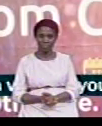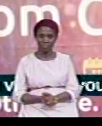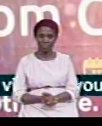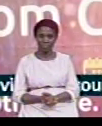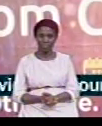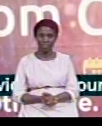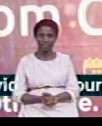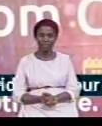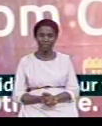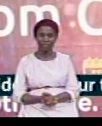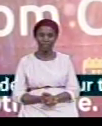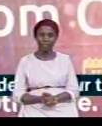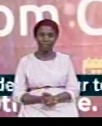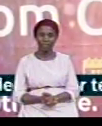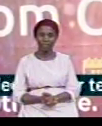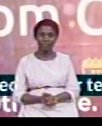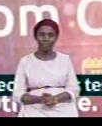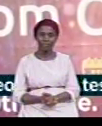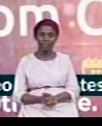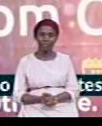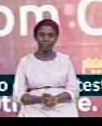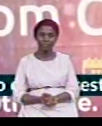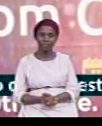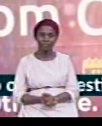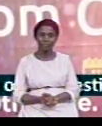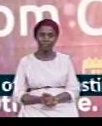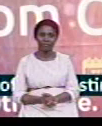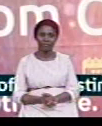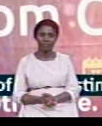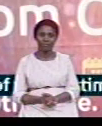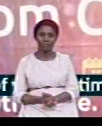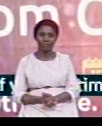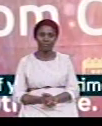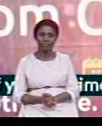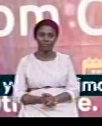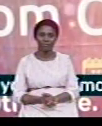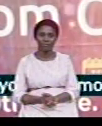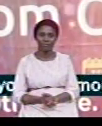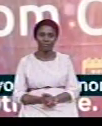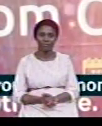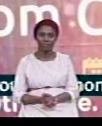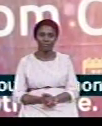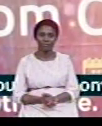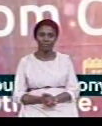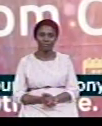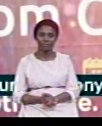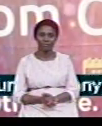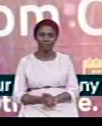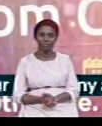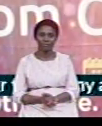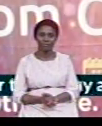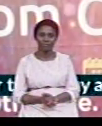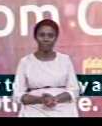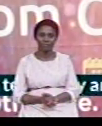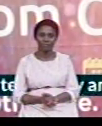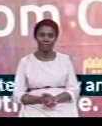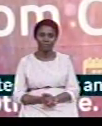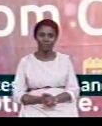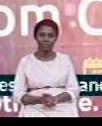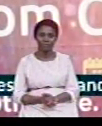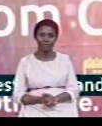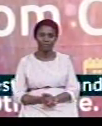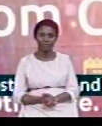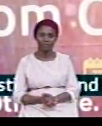dwe ukwa mi dem se sia we hu enro ne ntue go mato nya gro e to abia e